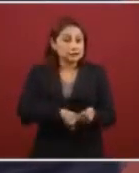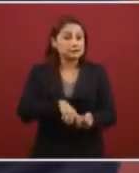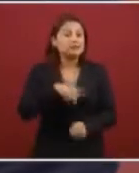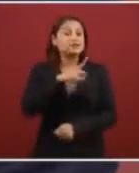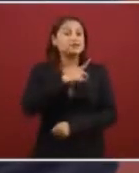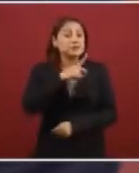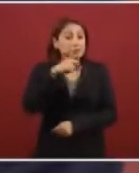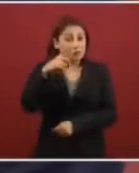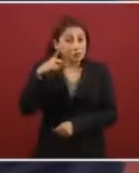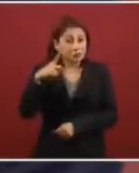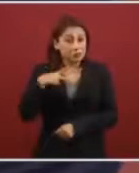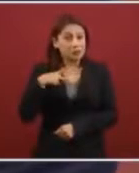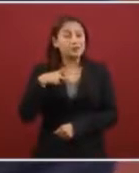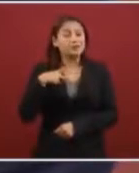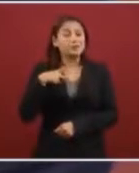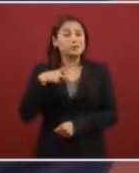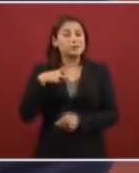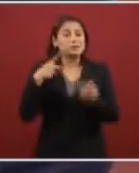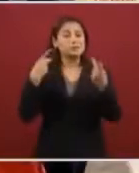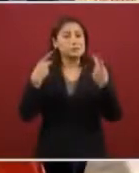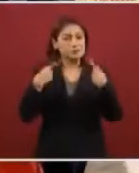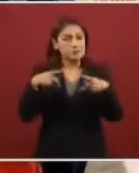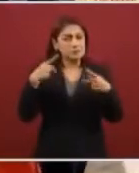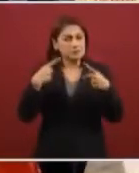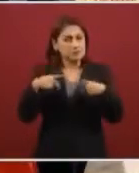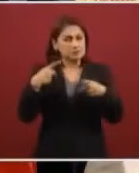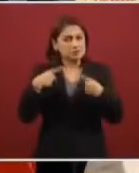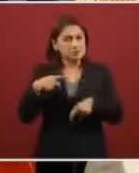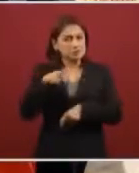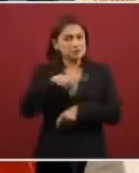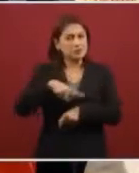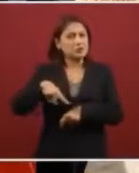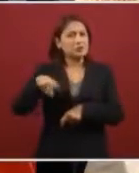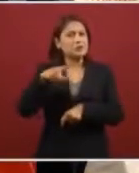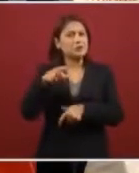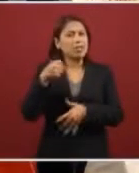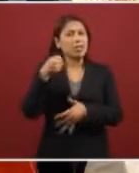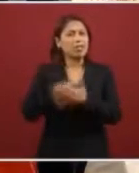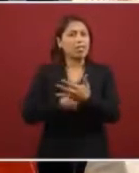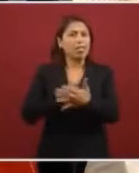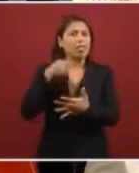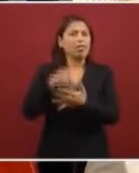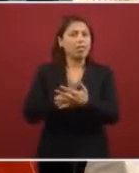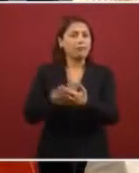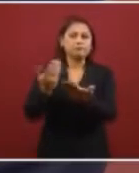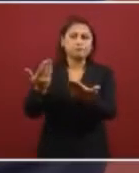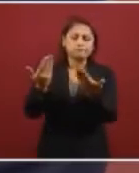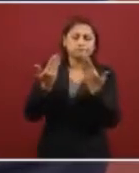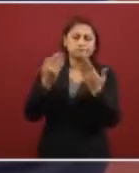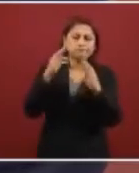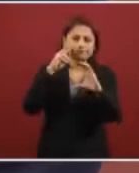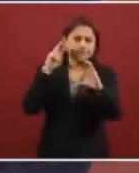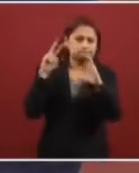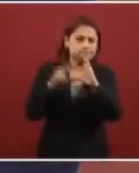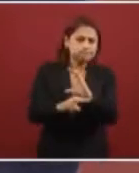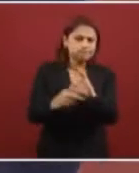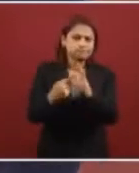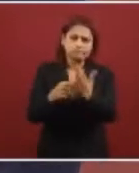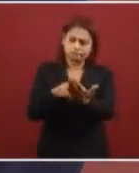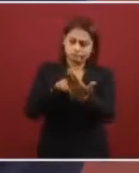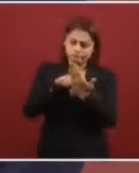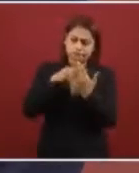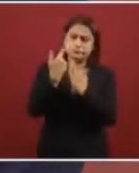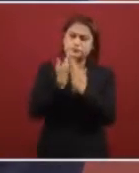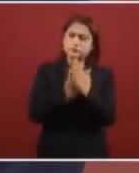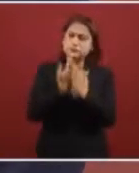generarse generate movements para in order pedir to transparencia, require transparency, de cuentas,